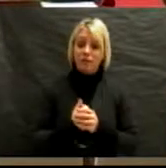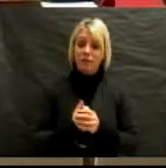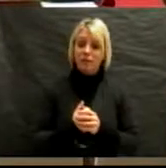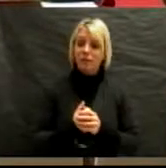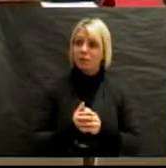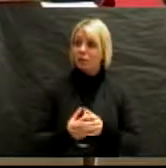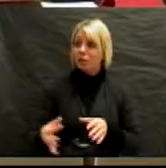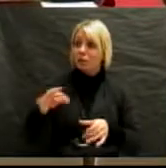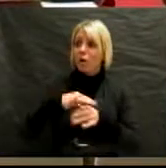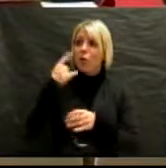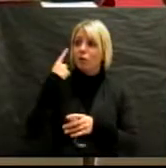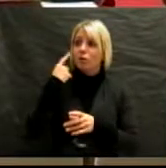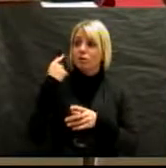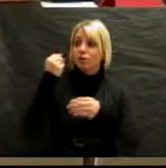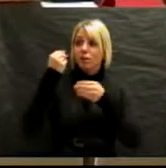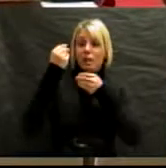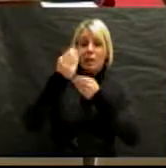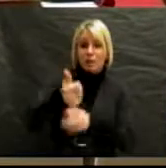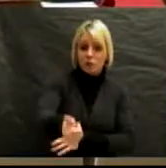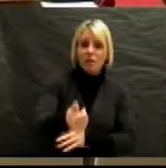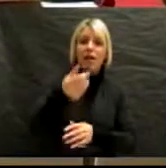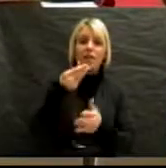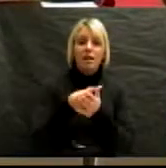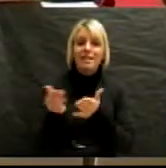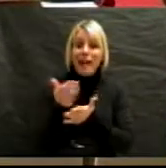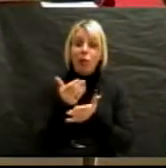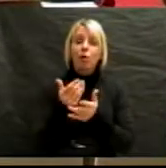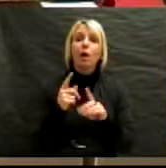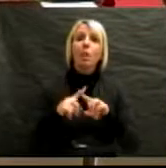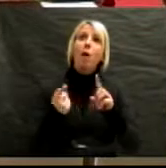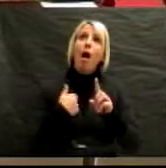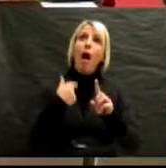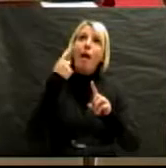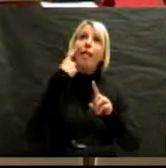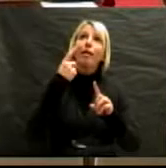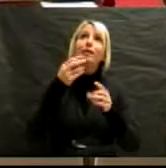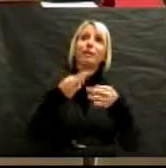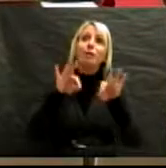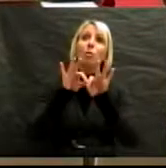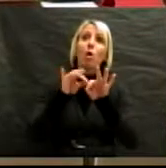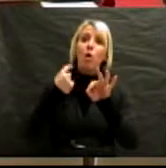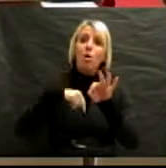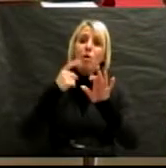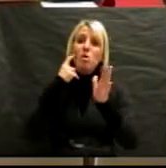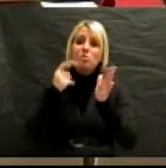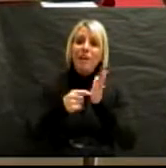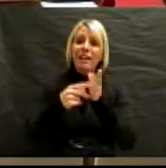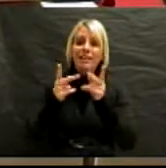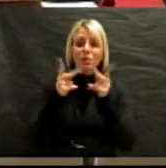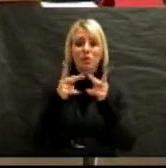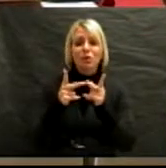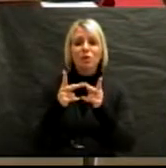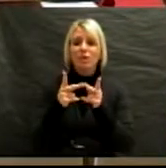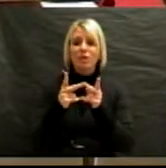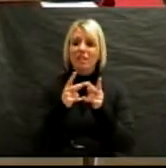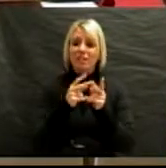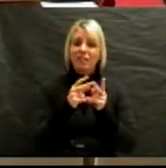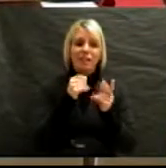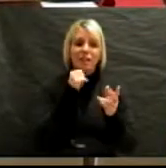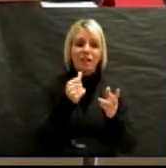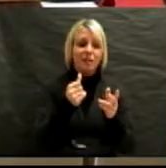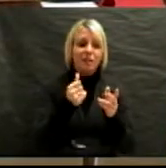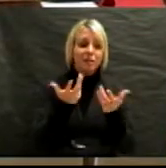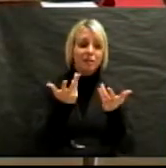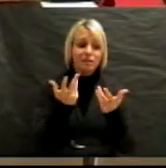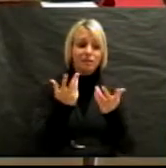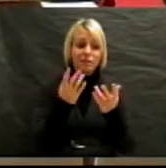but I think it's important that we recognize the position and not simply think about that. So those are my, Mr. that was more than 2 cents,